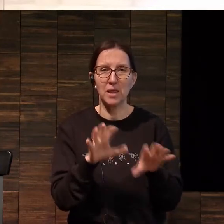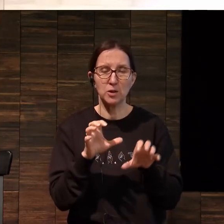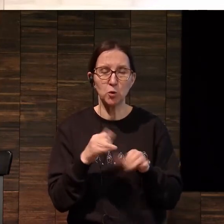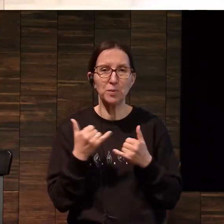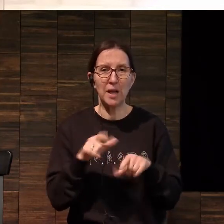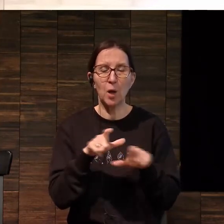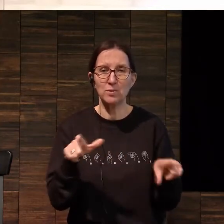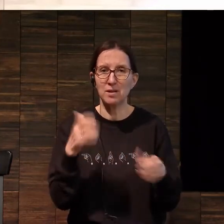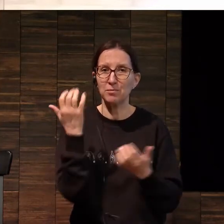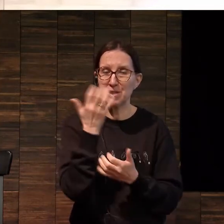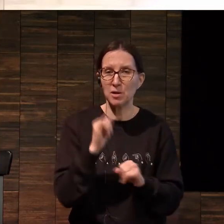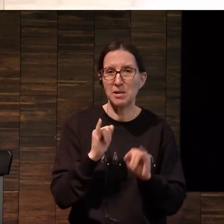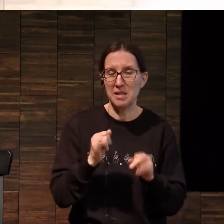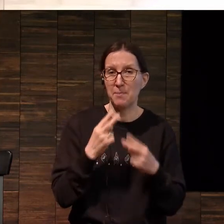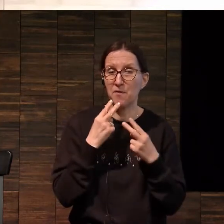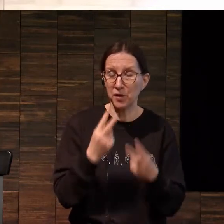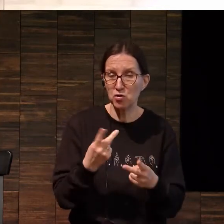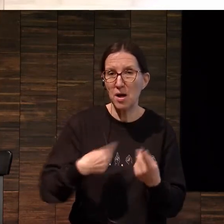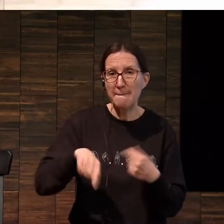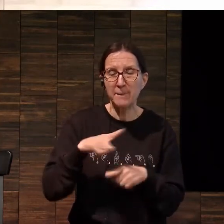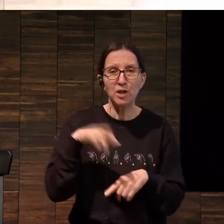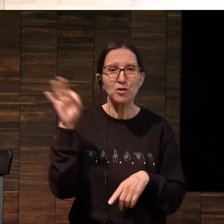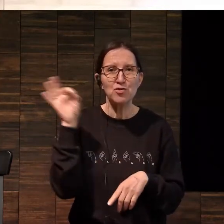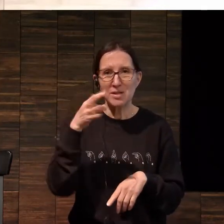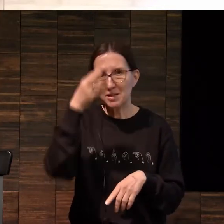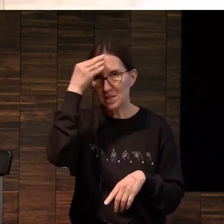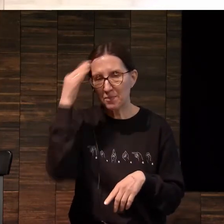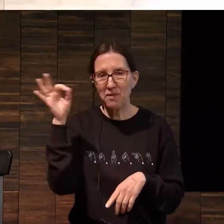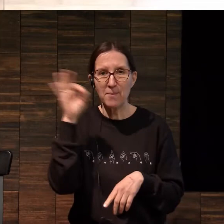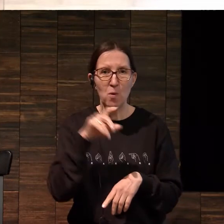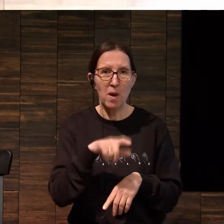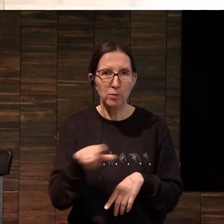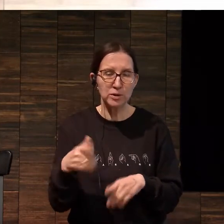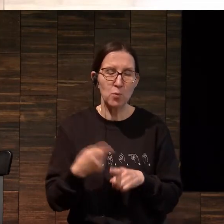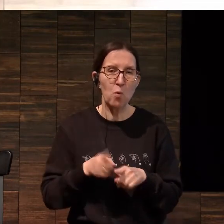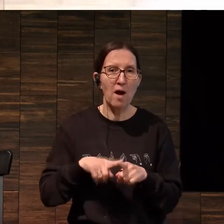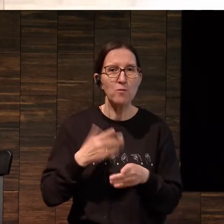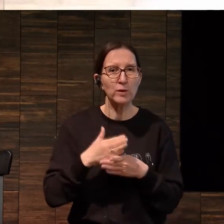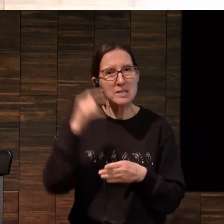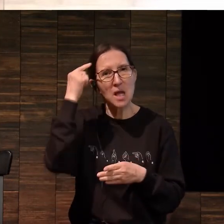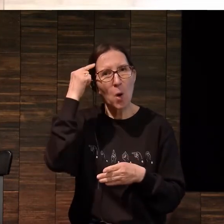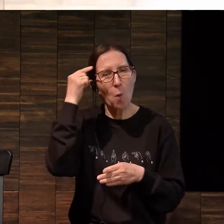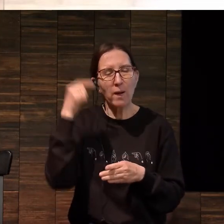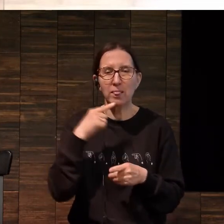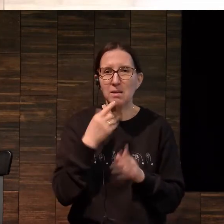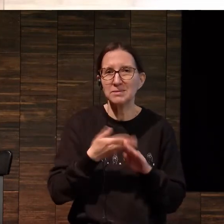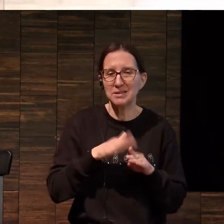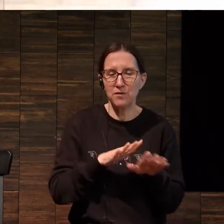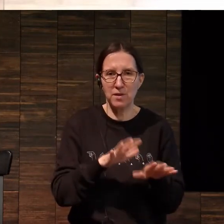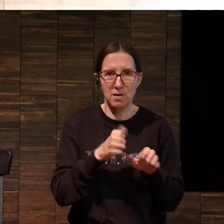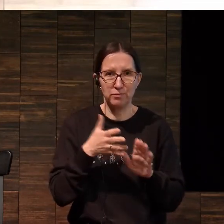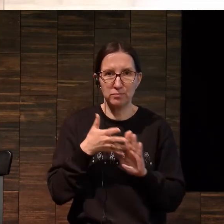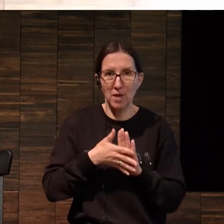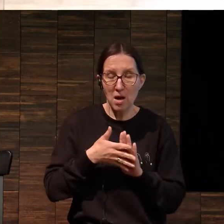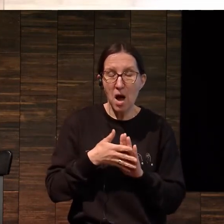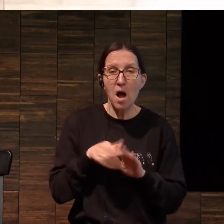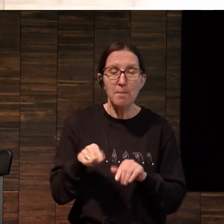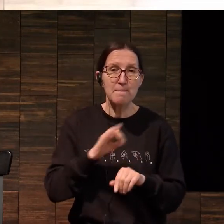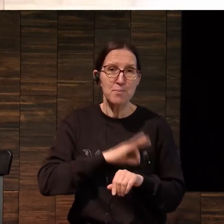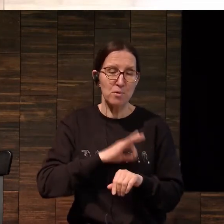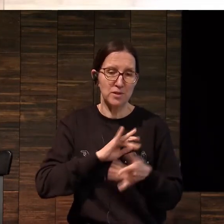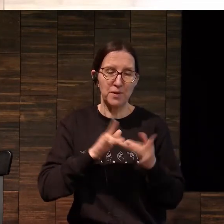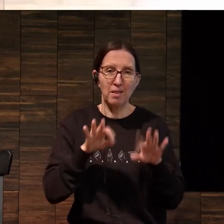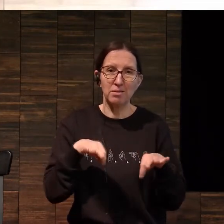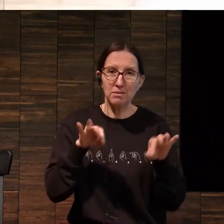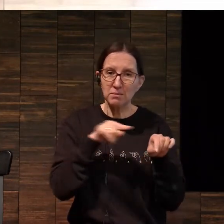cognitive disabilities still have a lot of trouble with websites. So this is where your marketing and content teams really need to put in the